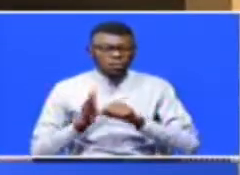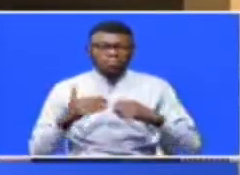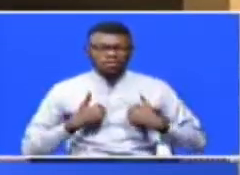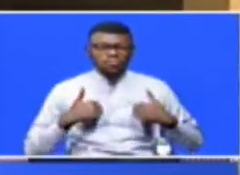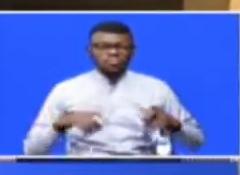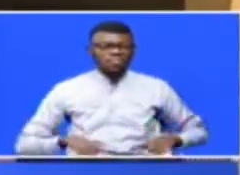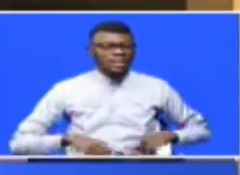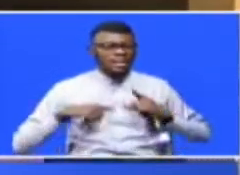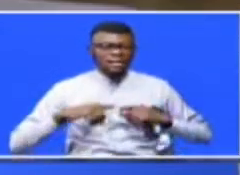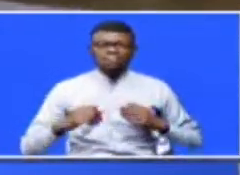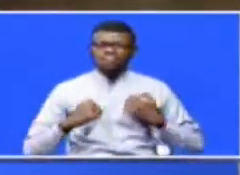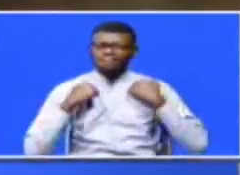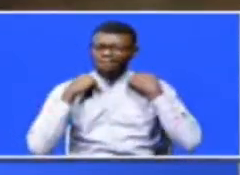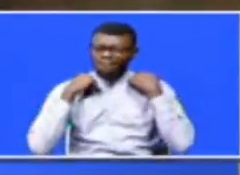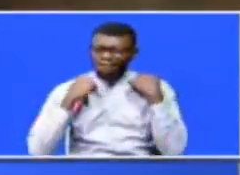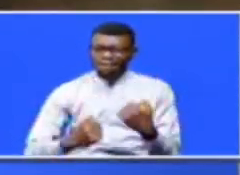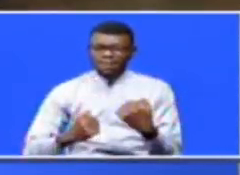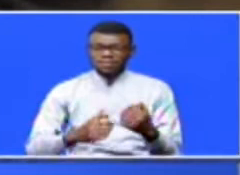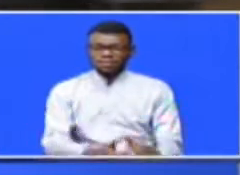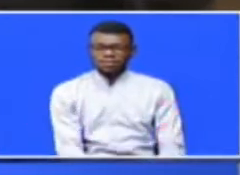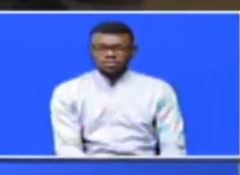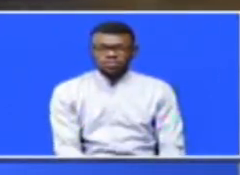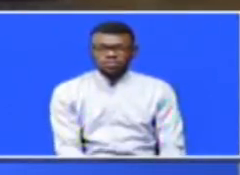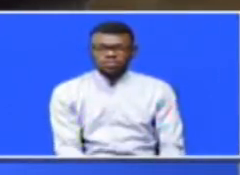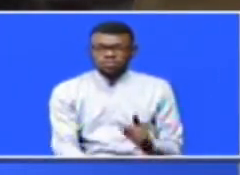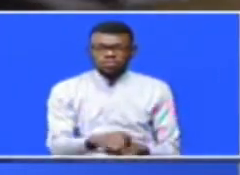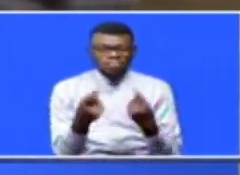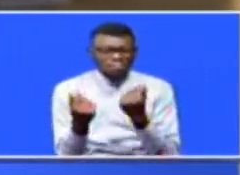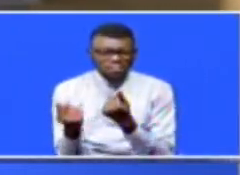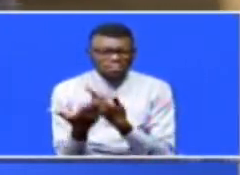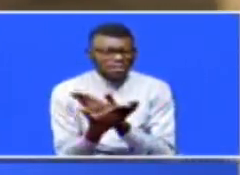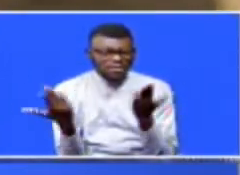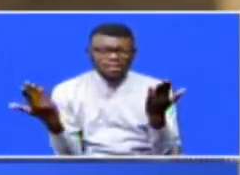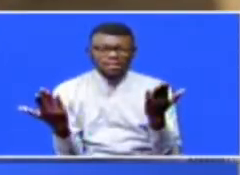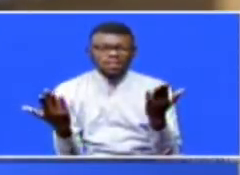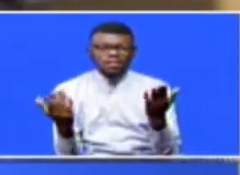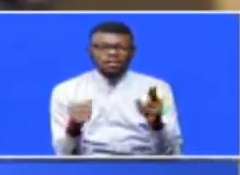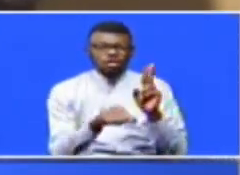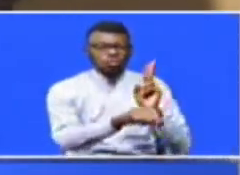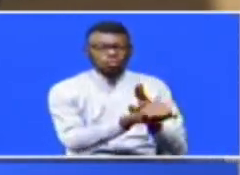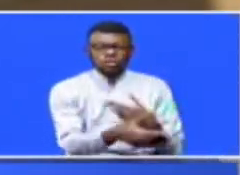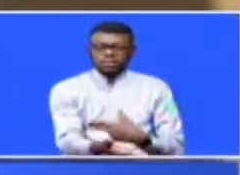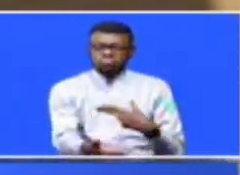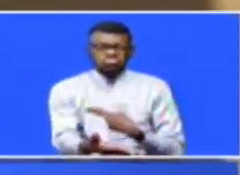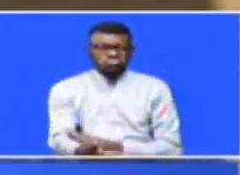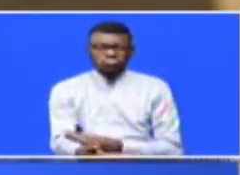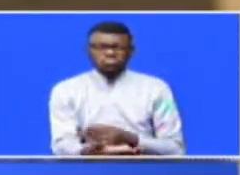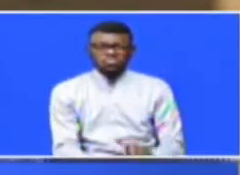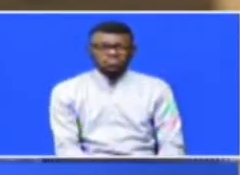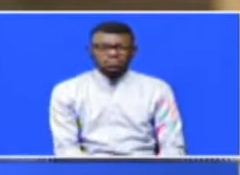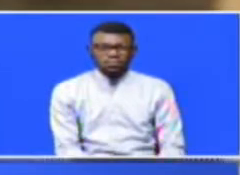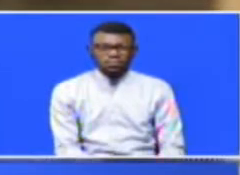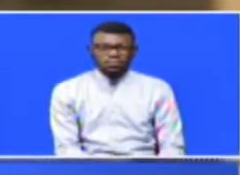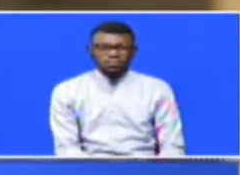life ikaanza kuwa ngumu. Pesa, yani ukipata pesa yote kuget, yote natumia drugs. Sasa unajua bado